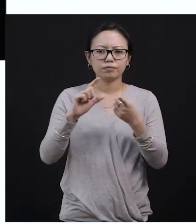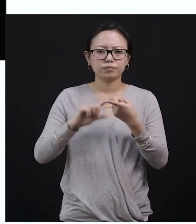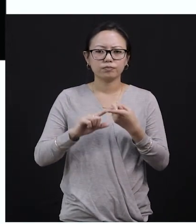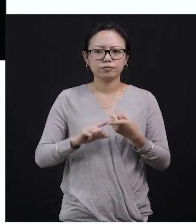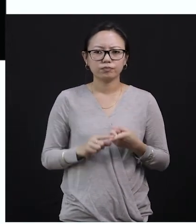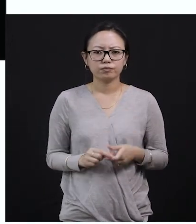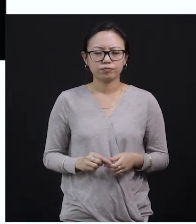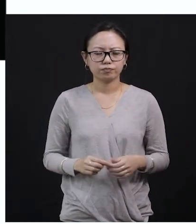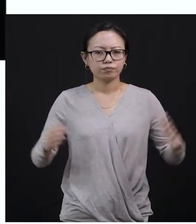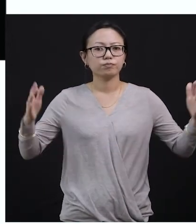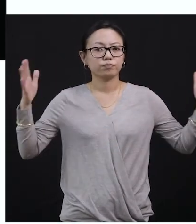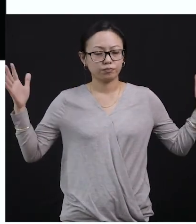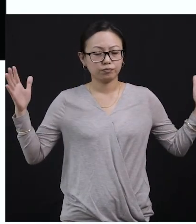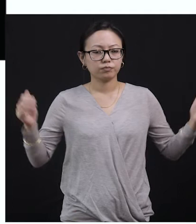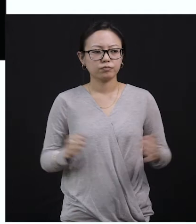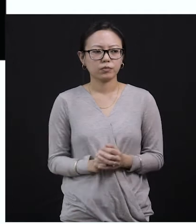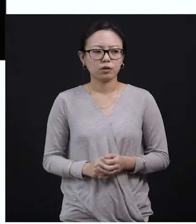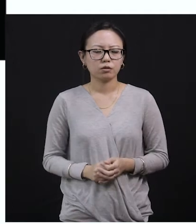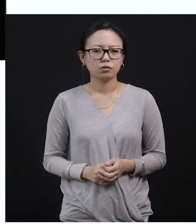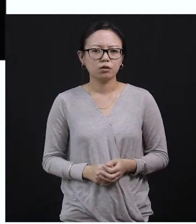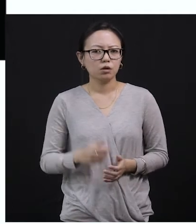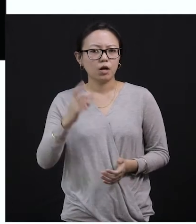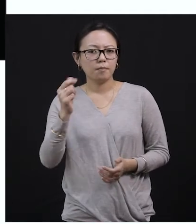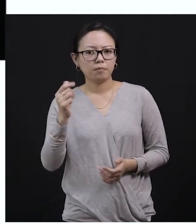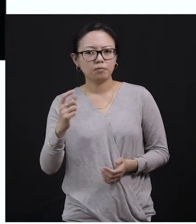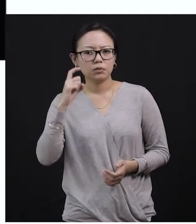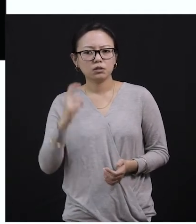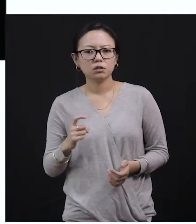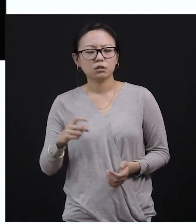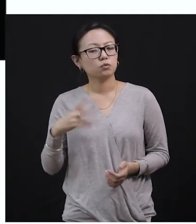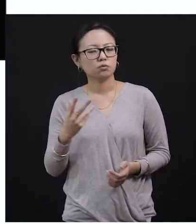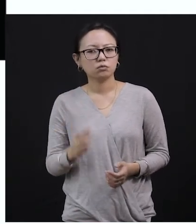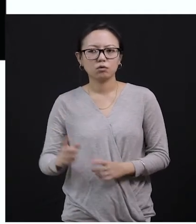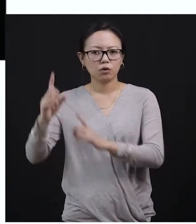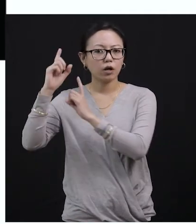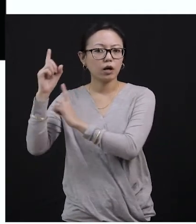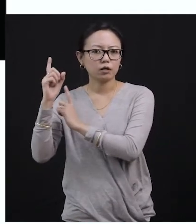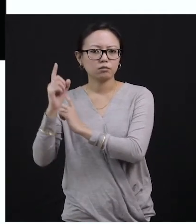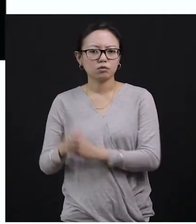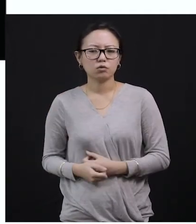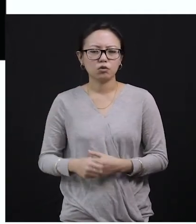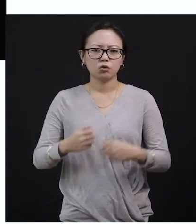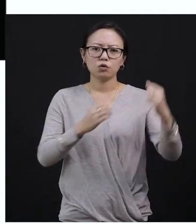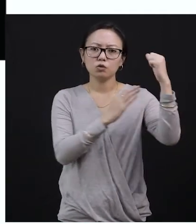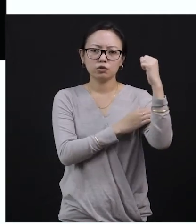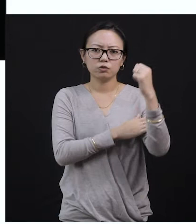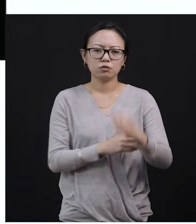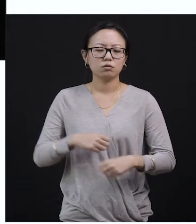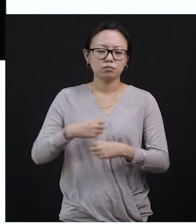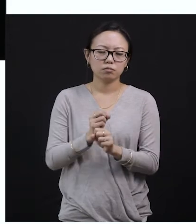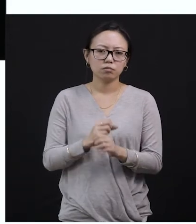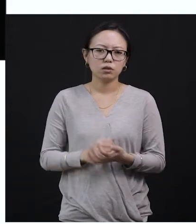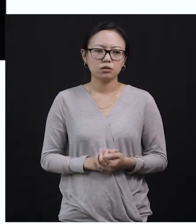they needed money to maintain a strong army, right? Because armies, they not only needed tools, but they